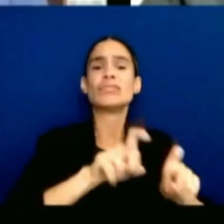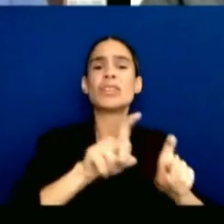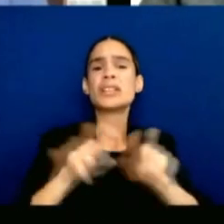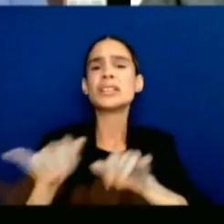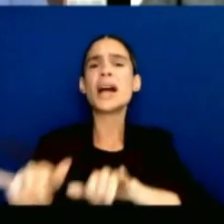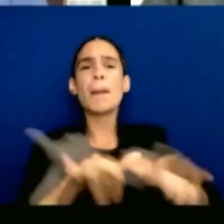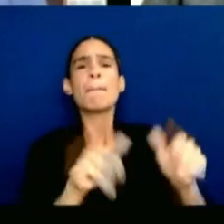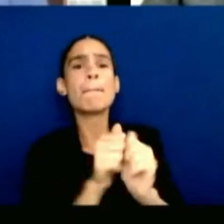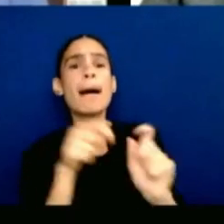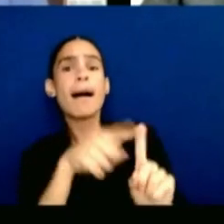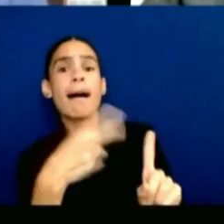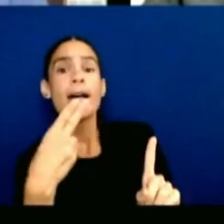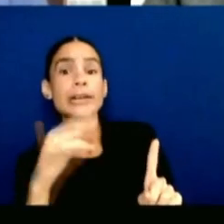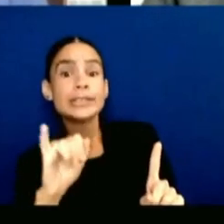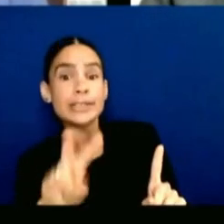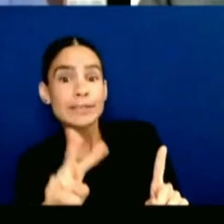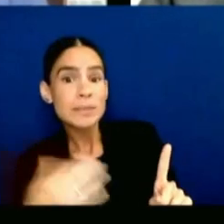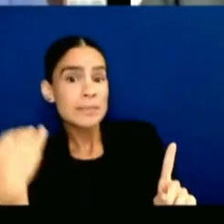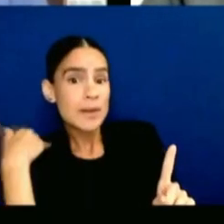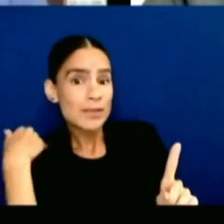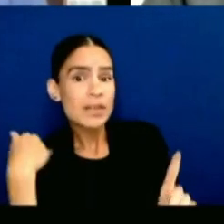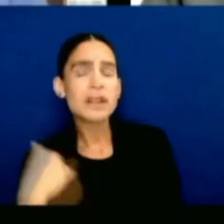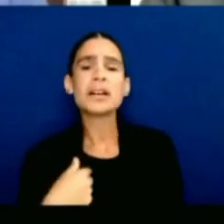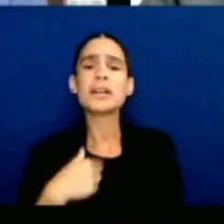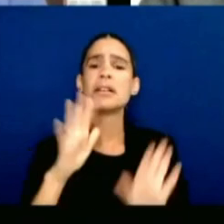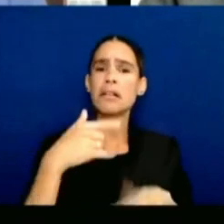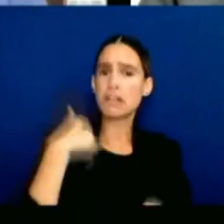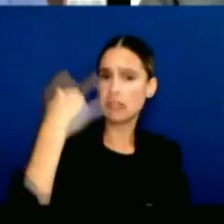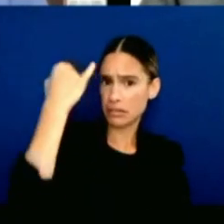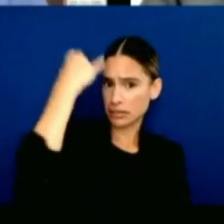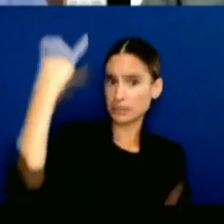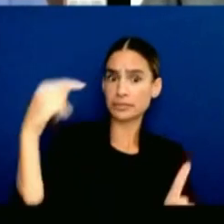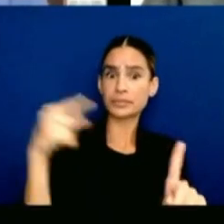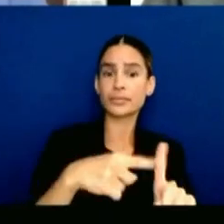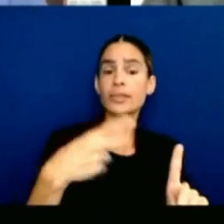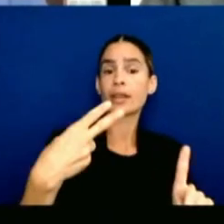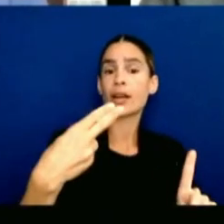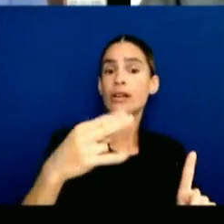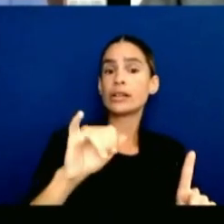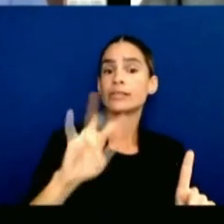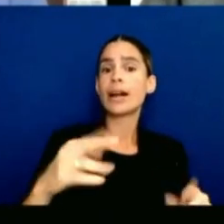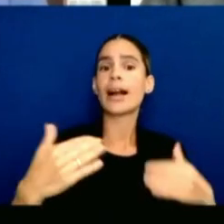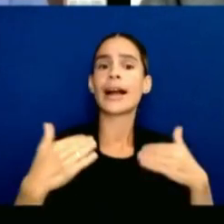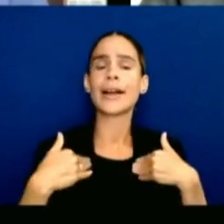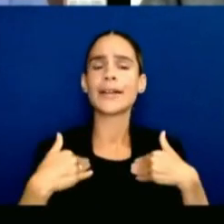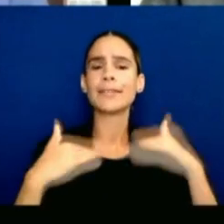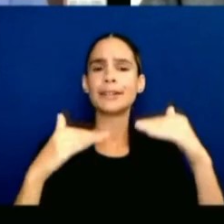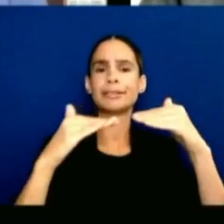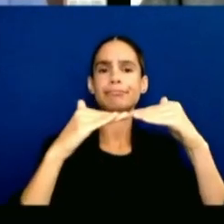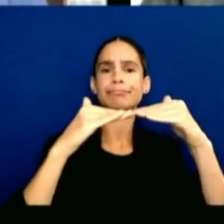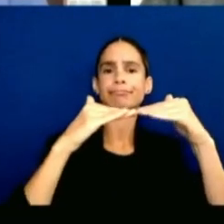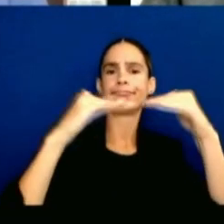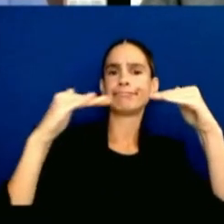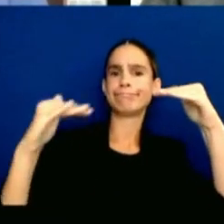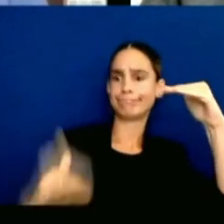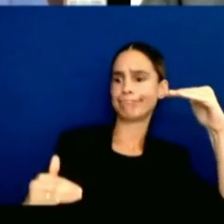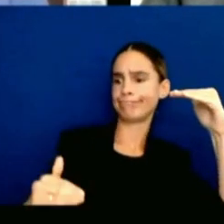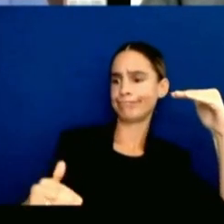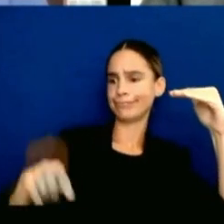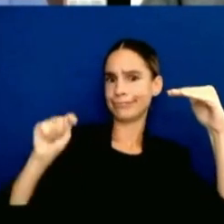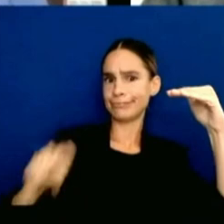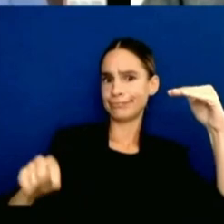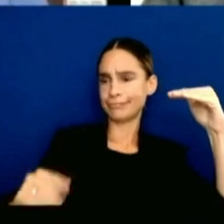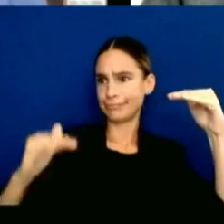a disparity of susceptibility, of involvement. 13% of the American population is African American,